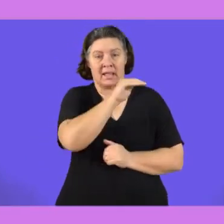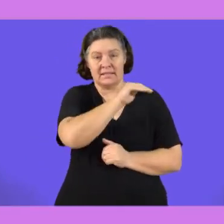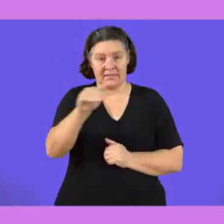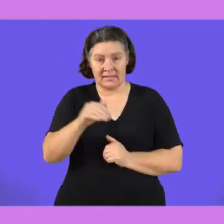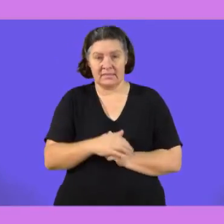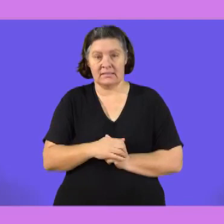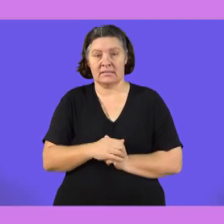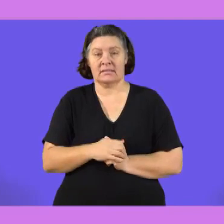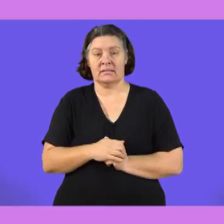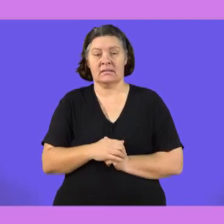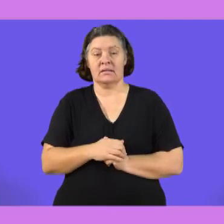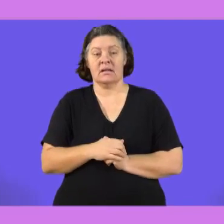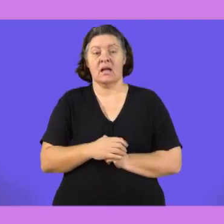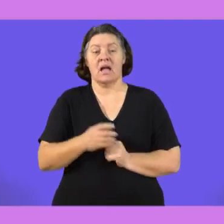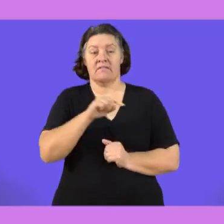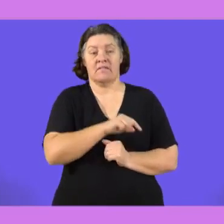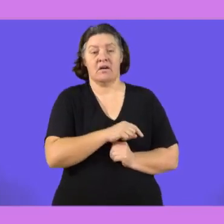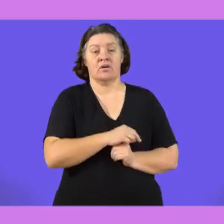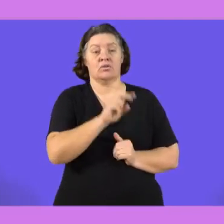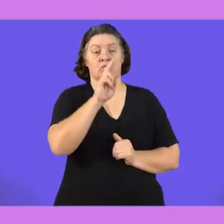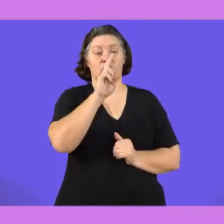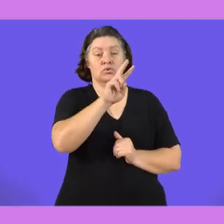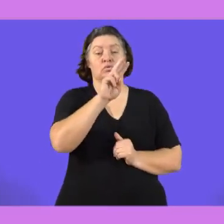I divide that by his travel allowance of